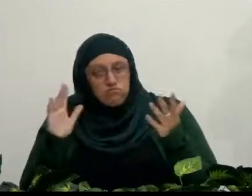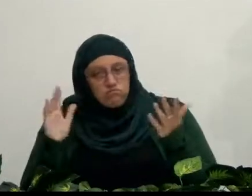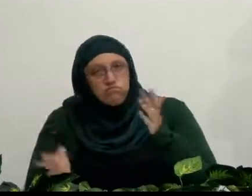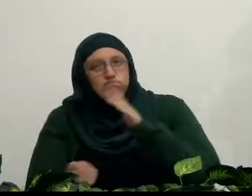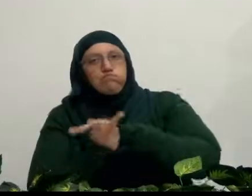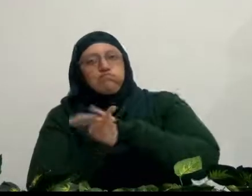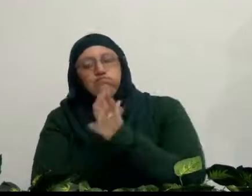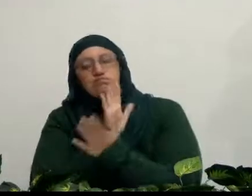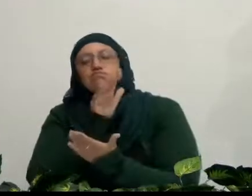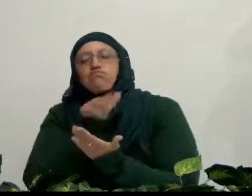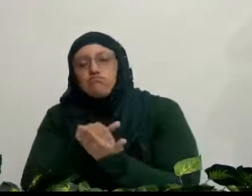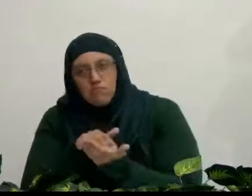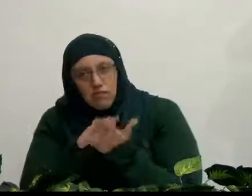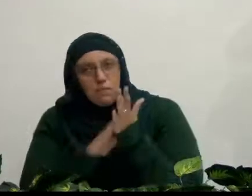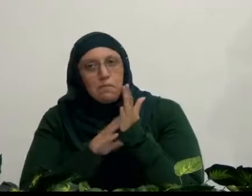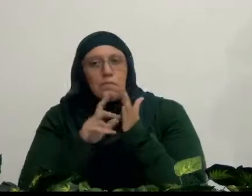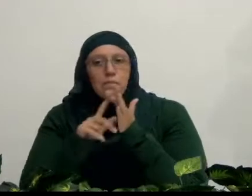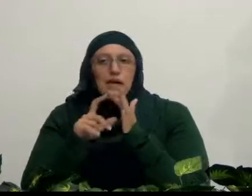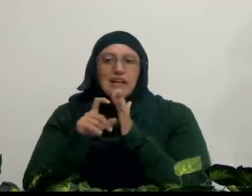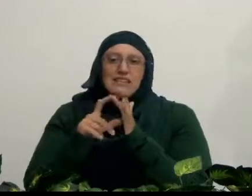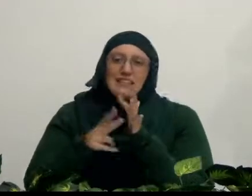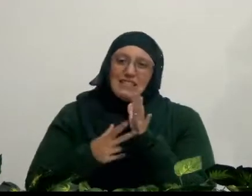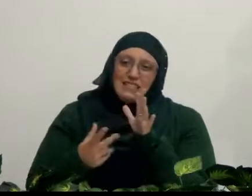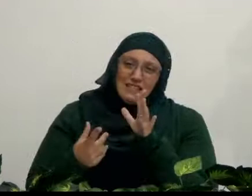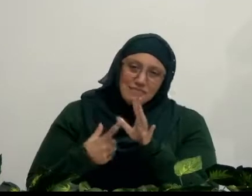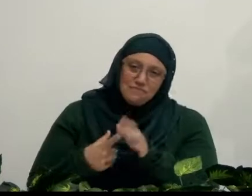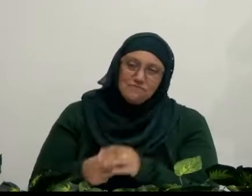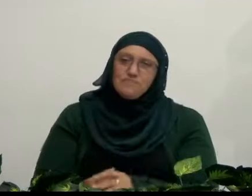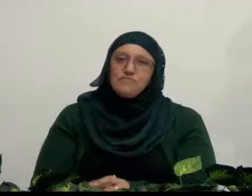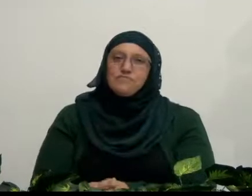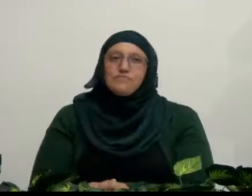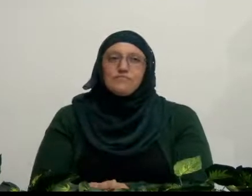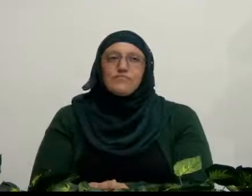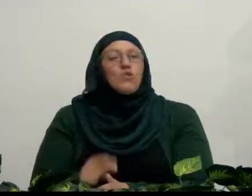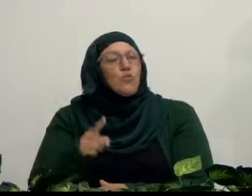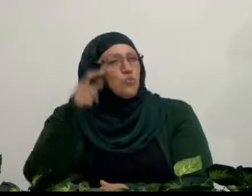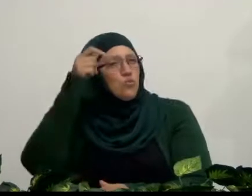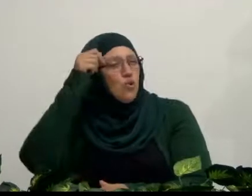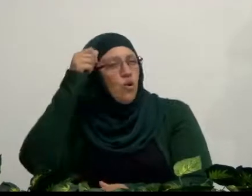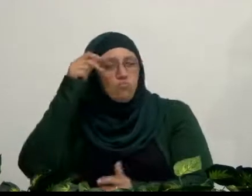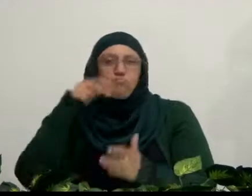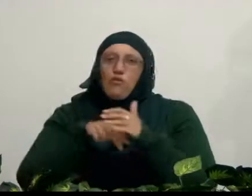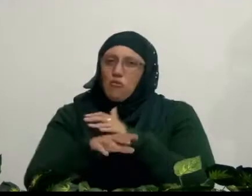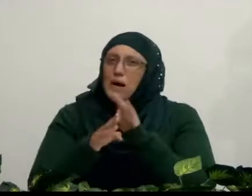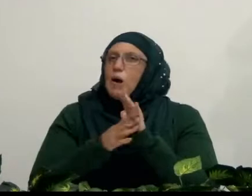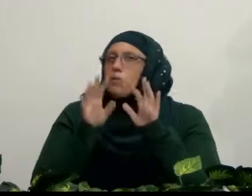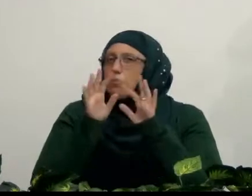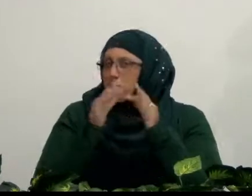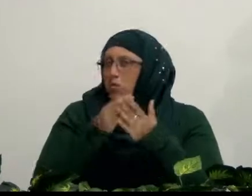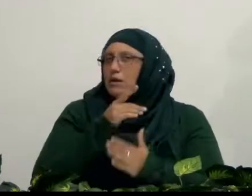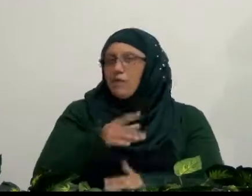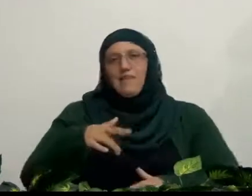sallallahu alayhi wa sallam, as you know, was residing in Medina. So